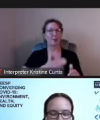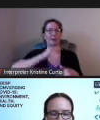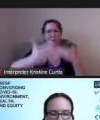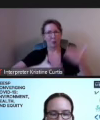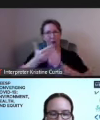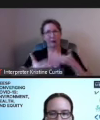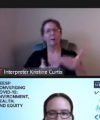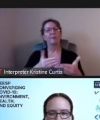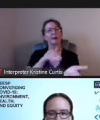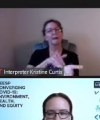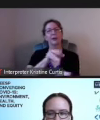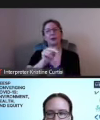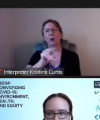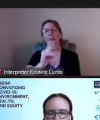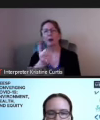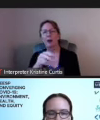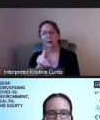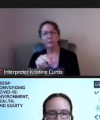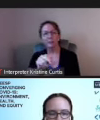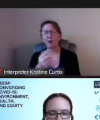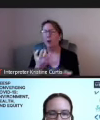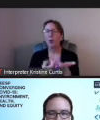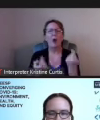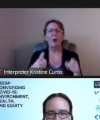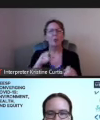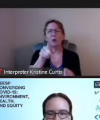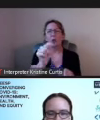to talk to us about what happens when you flush the toilet.